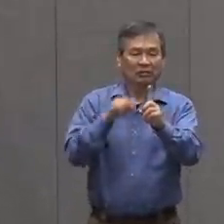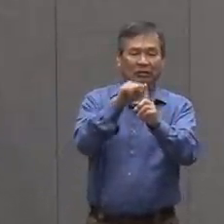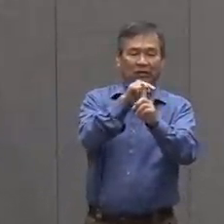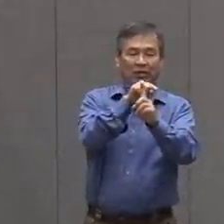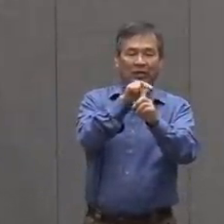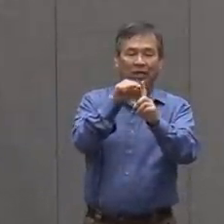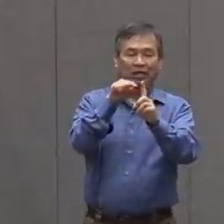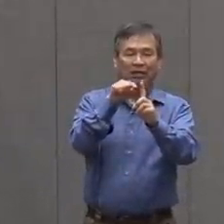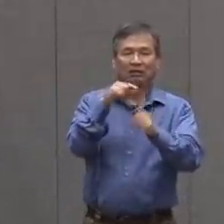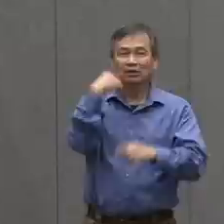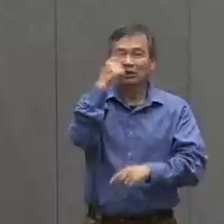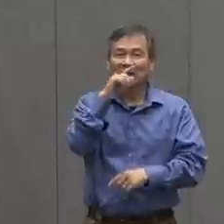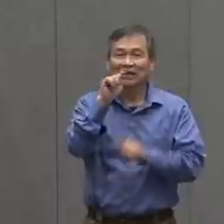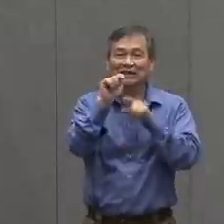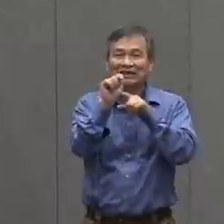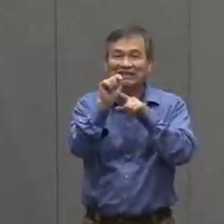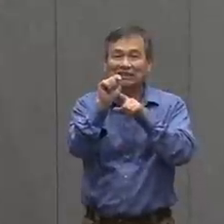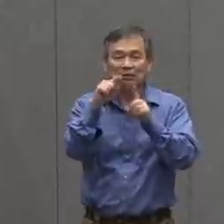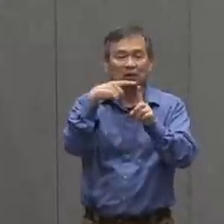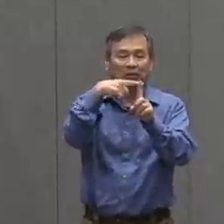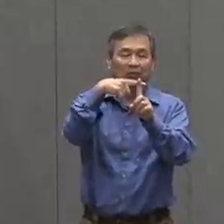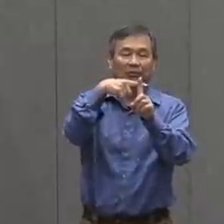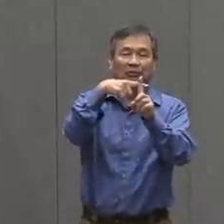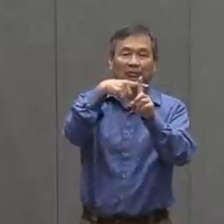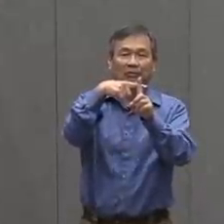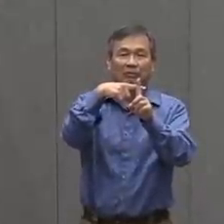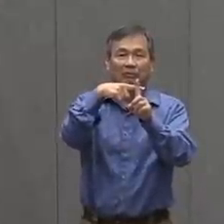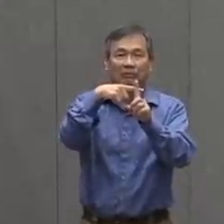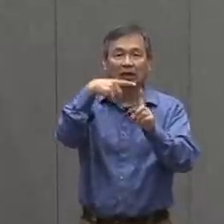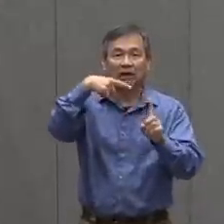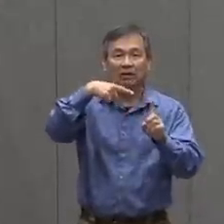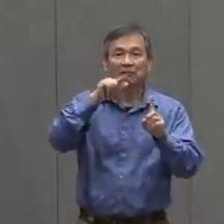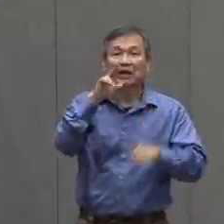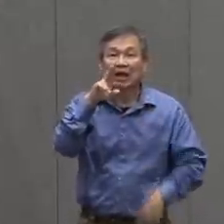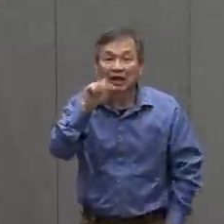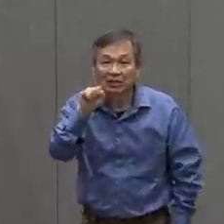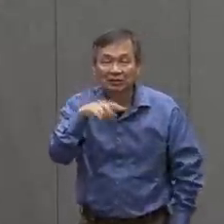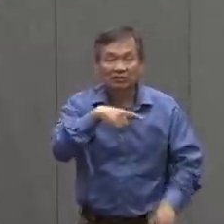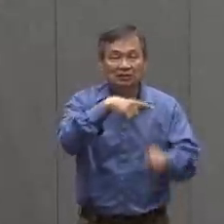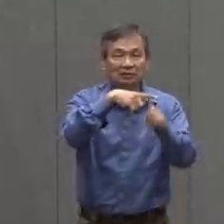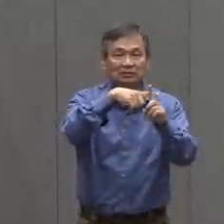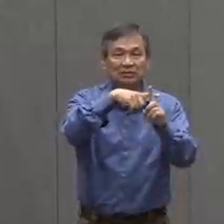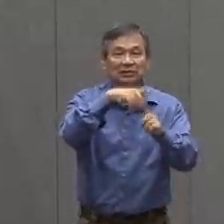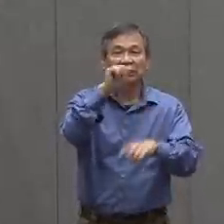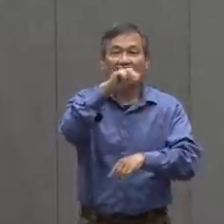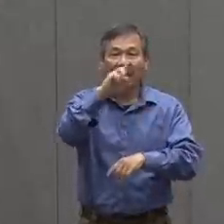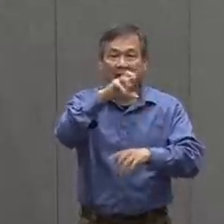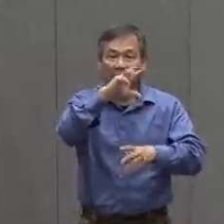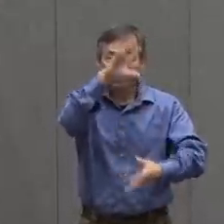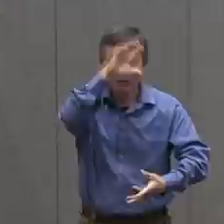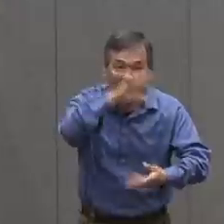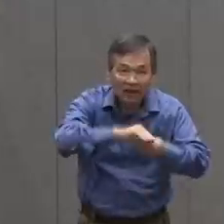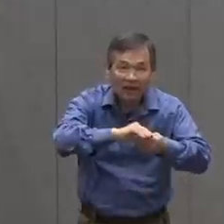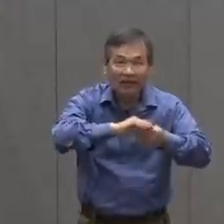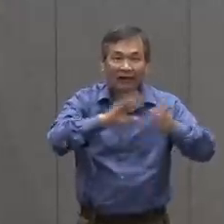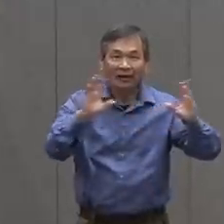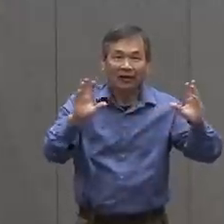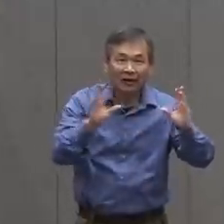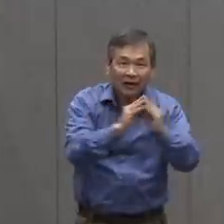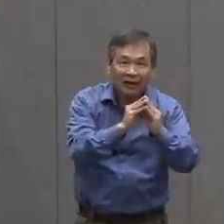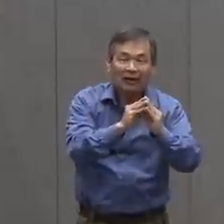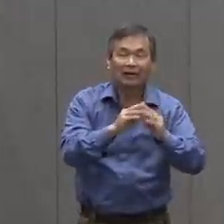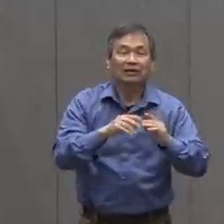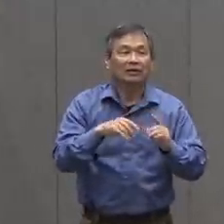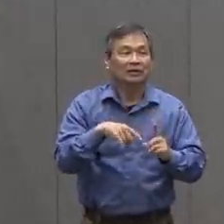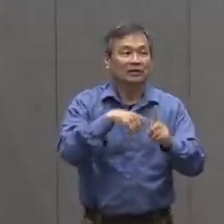T. This means plus, add. We can even say and.